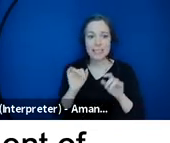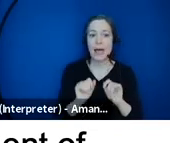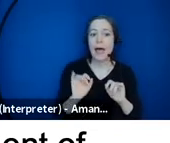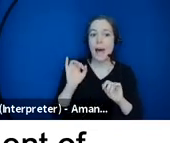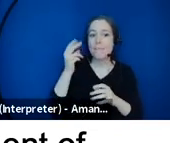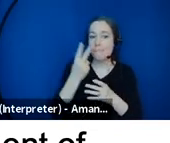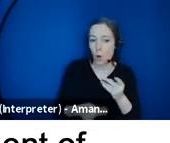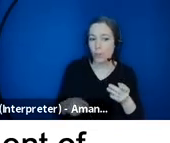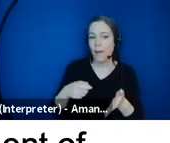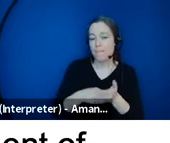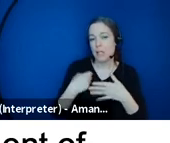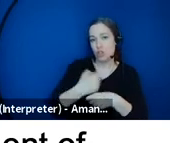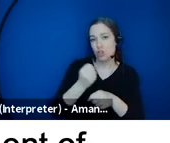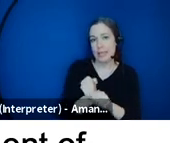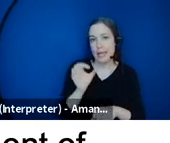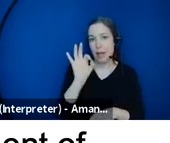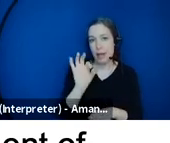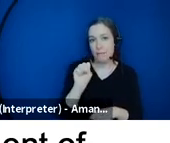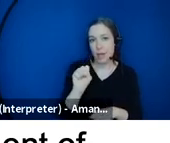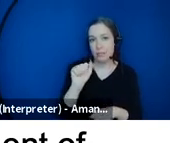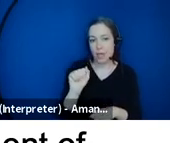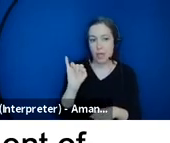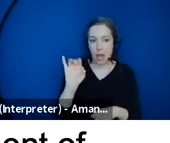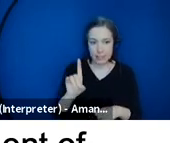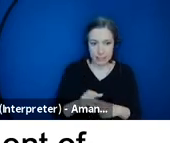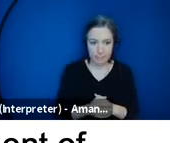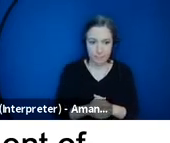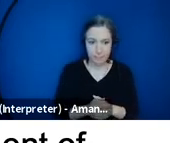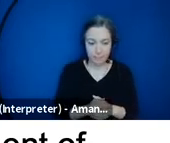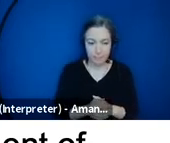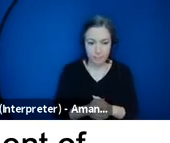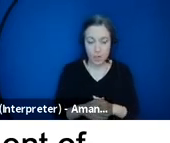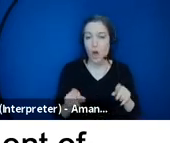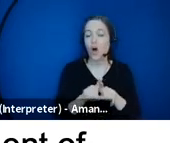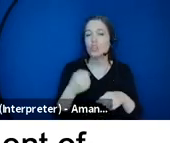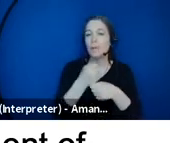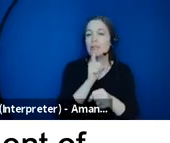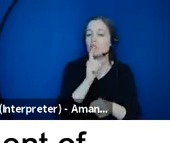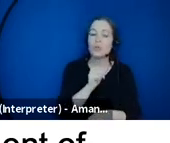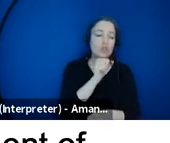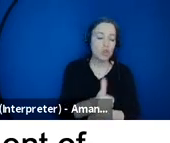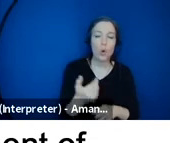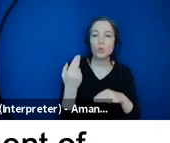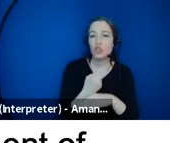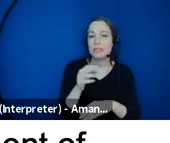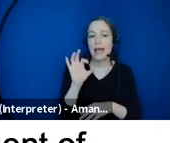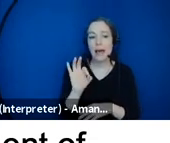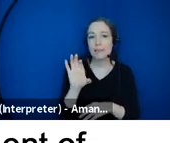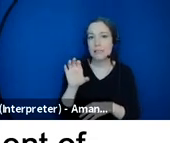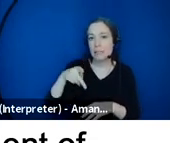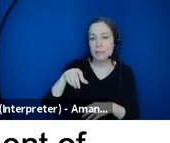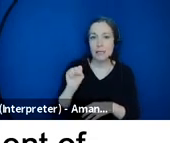it'll be a good idea to go ahead and get that created. You do not want to use your FCPS email address because it will be blocked from you completing the